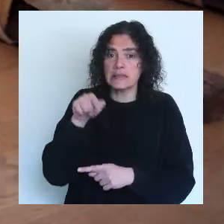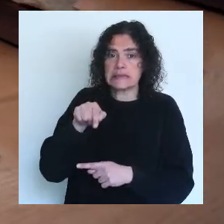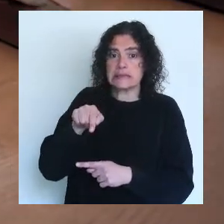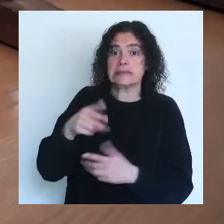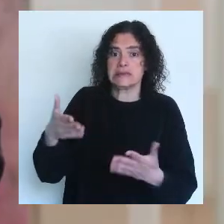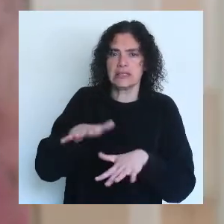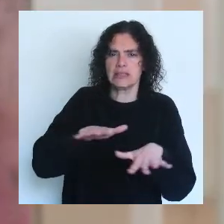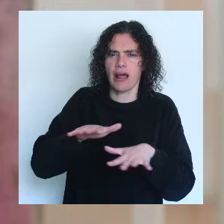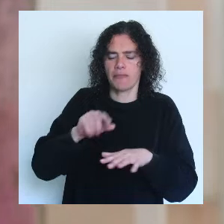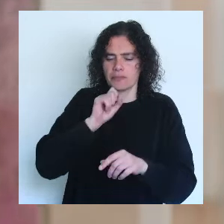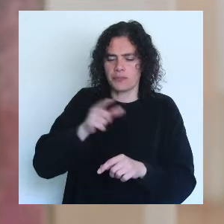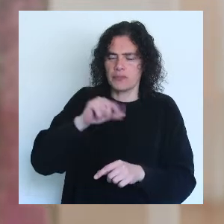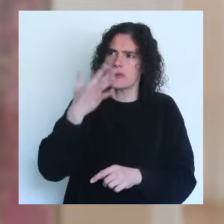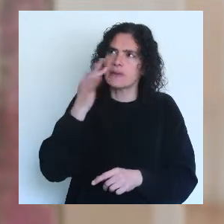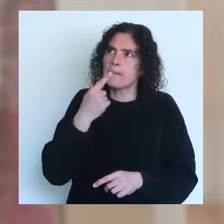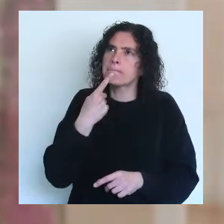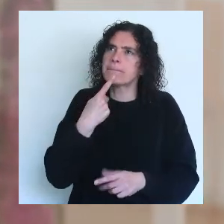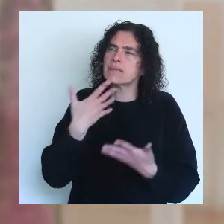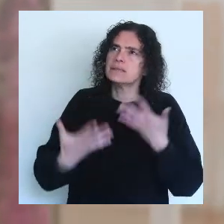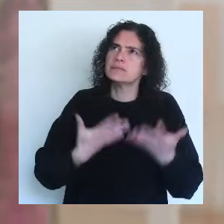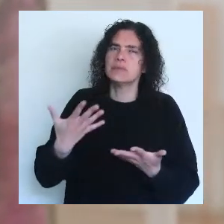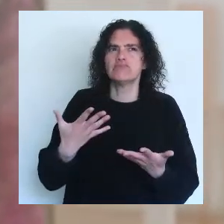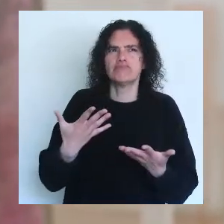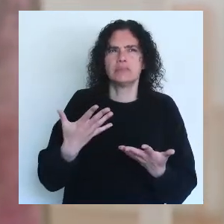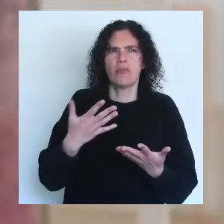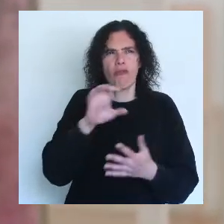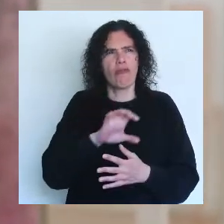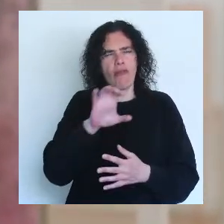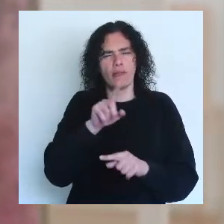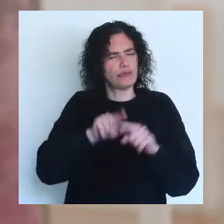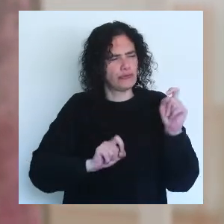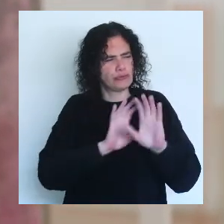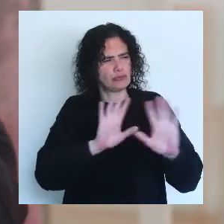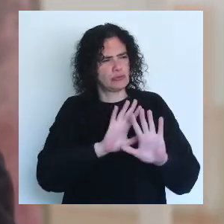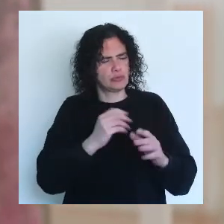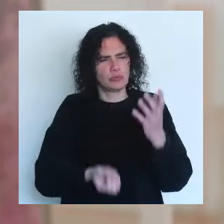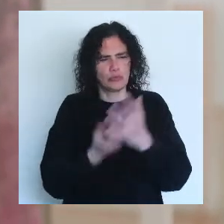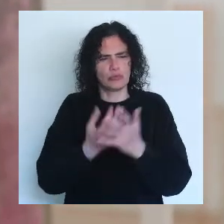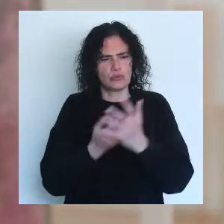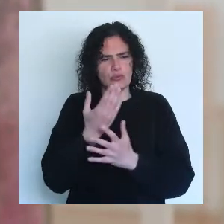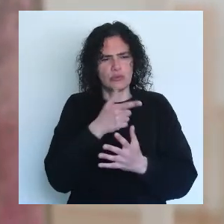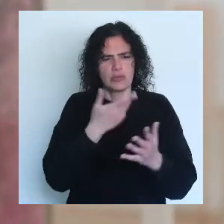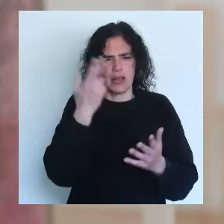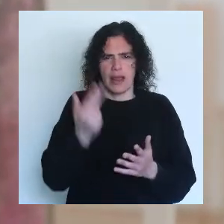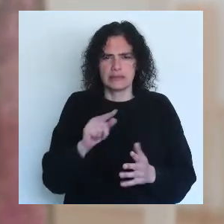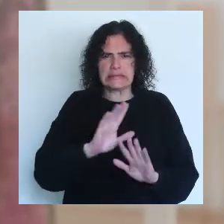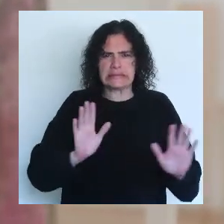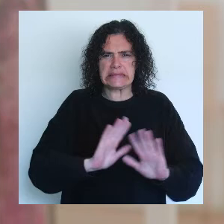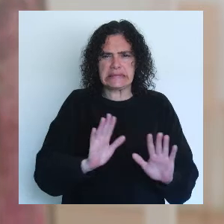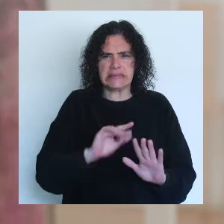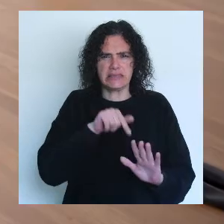of the artists there were also, trying to figure out not a way out, but to produce art